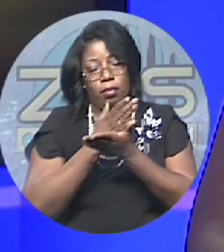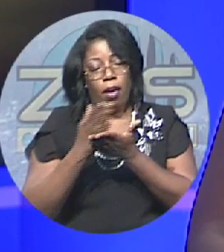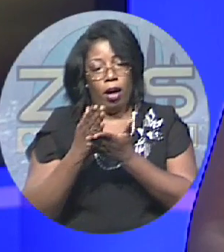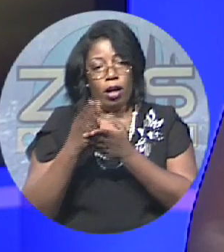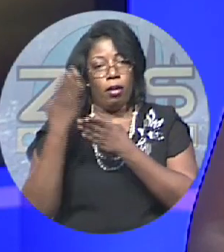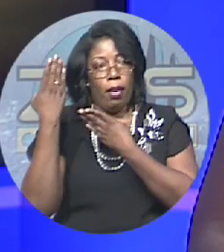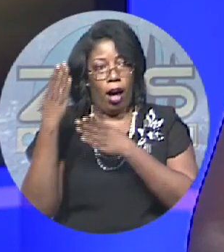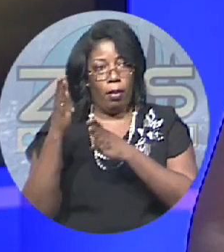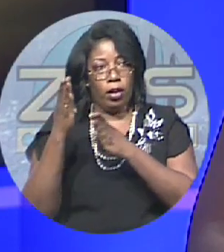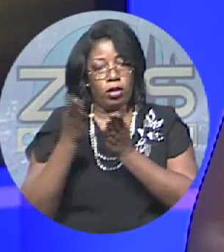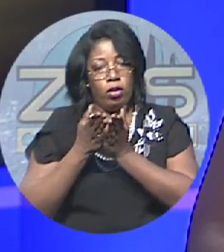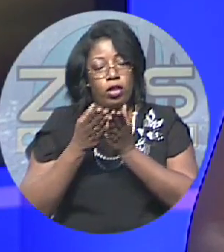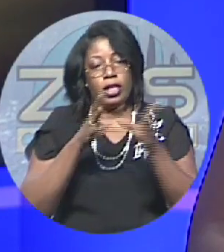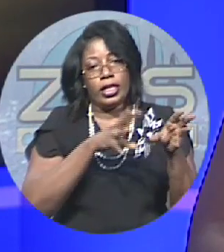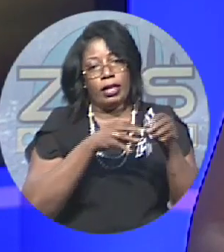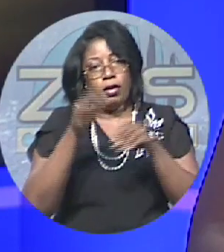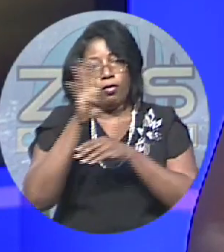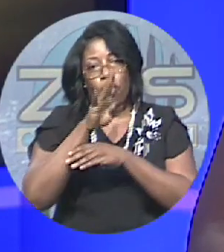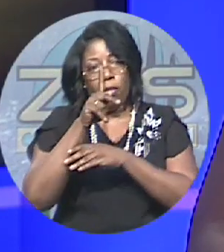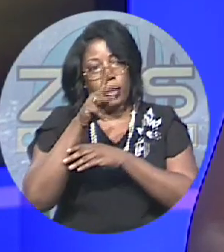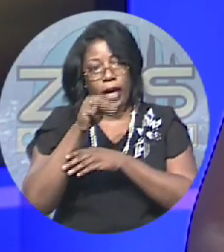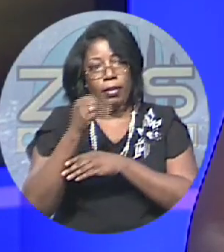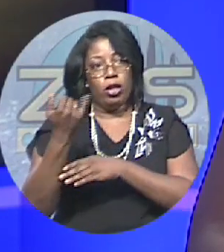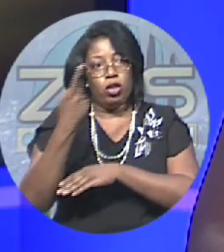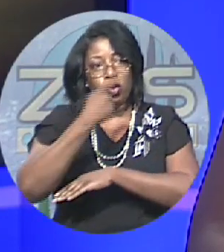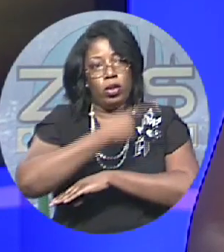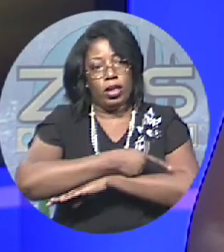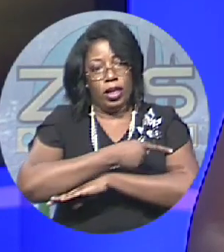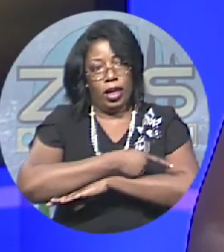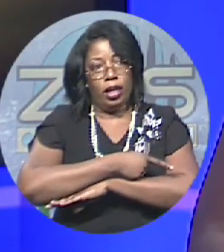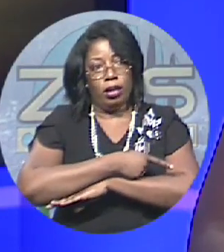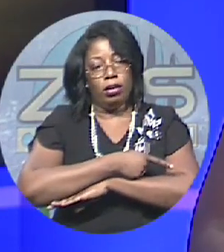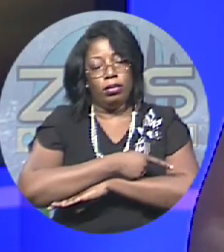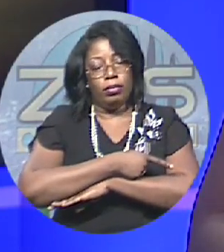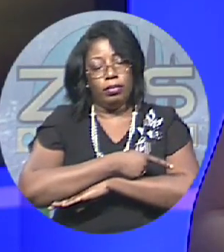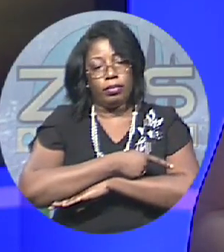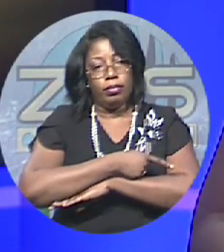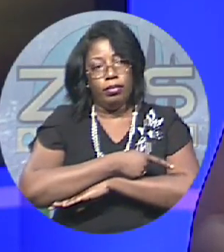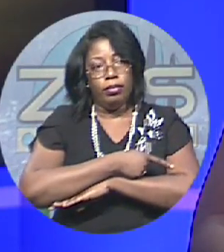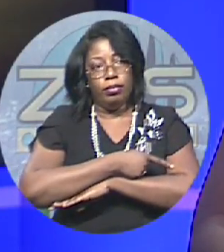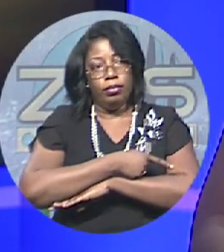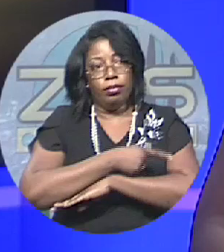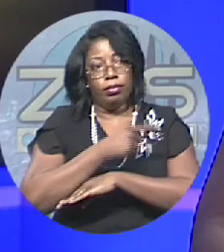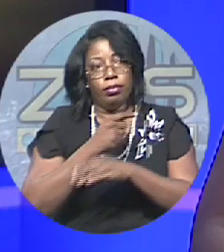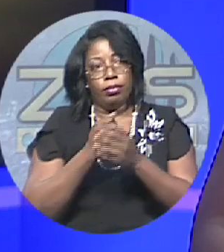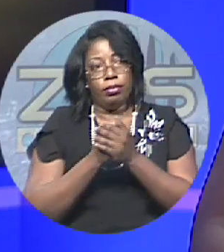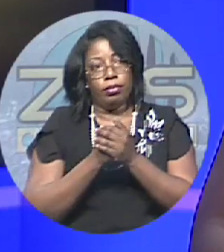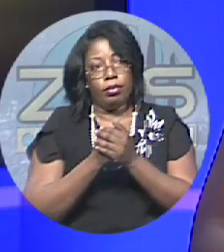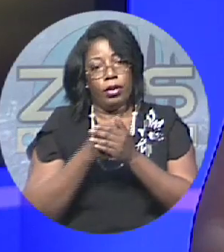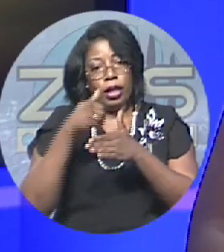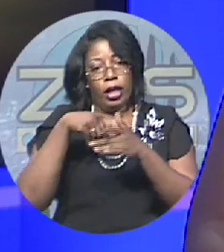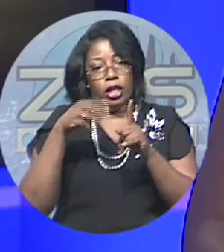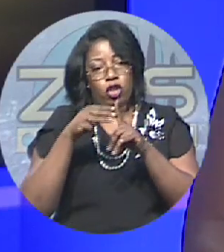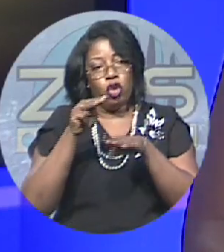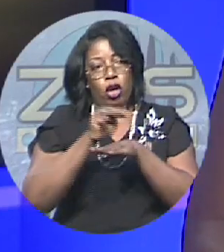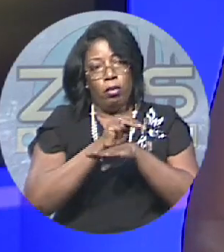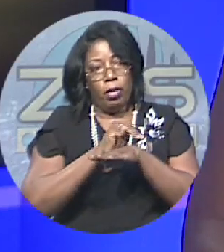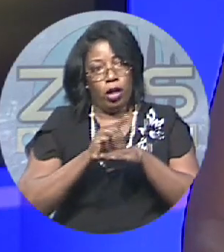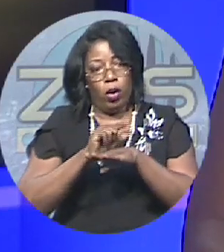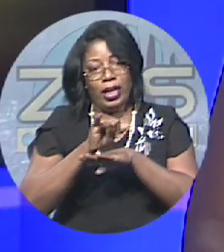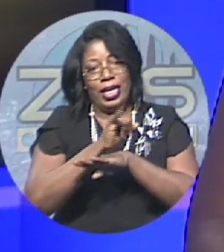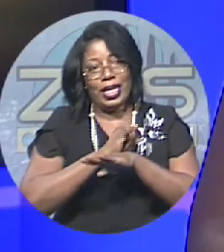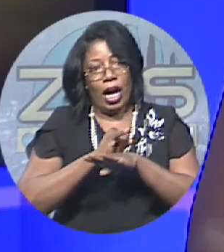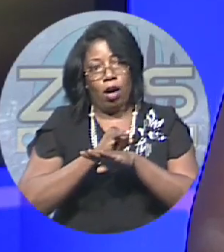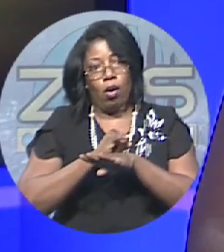The boat is sailing at 4 p.m. today. It did actually sail at that time into Mayaguana,